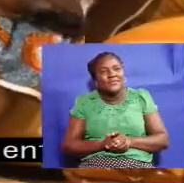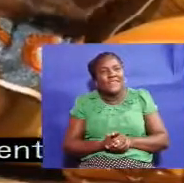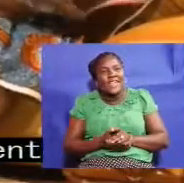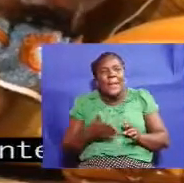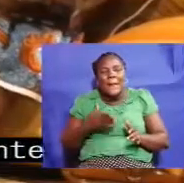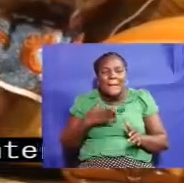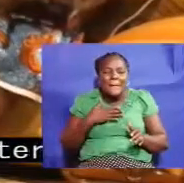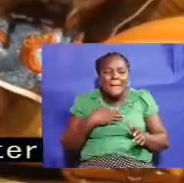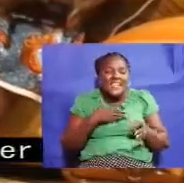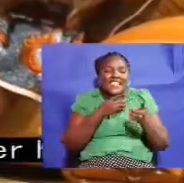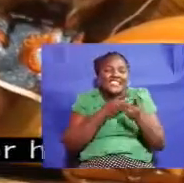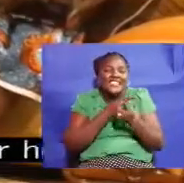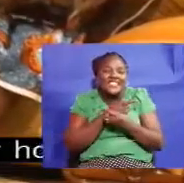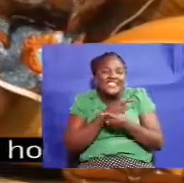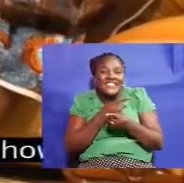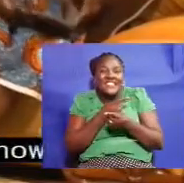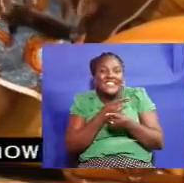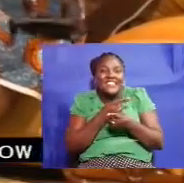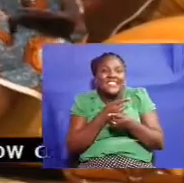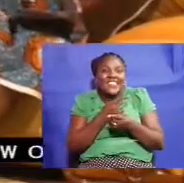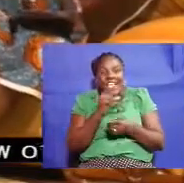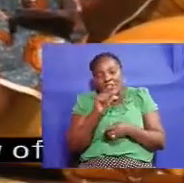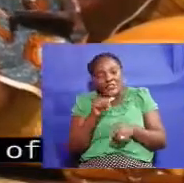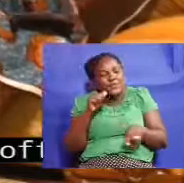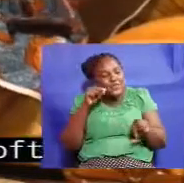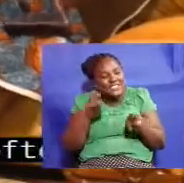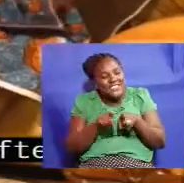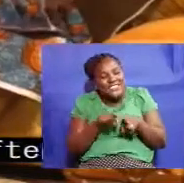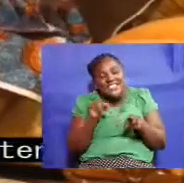Look, relax, You worry too much. Abba. Me rather.